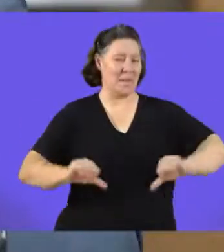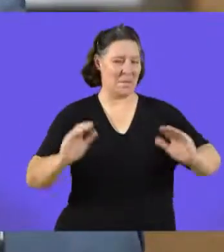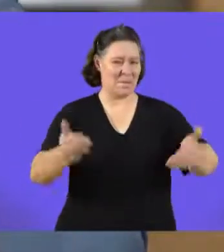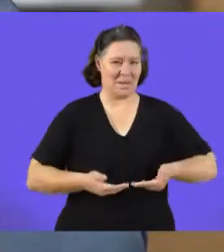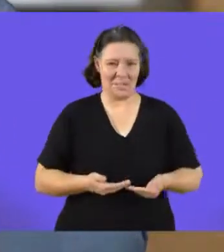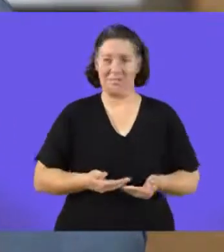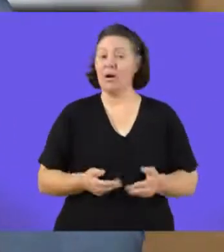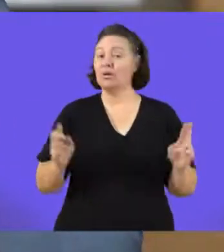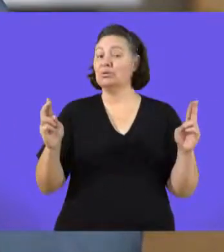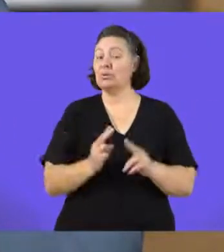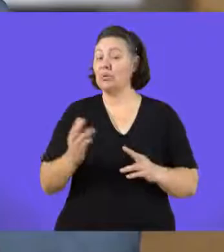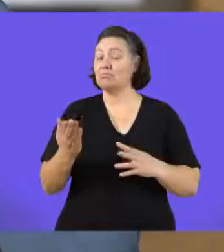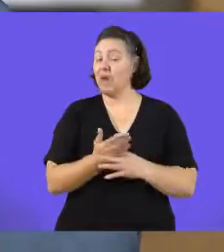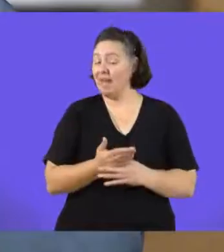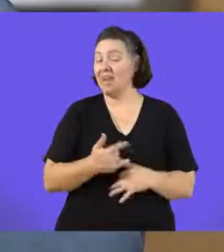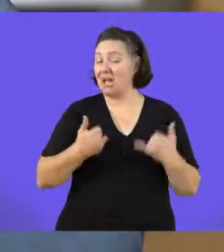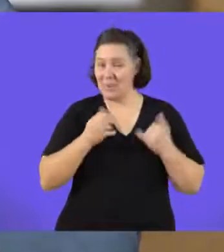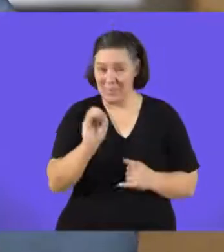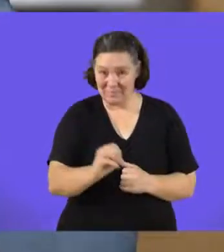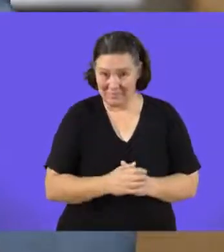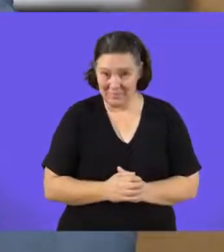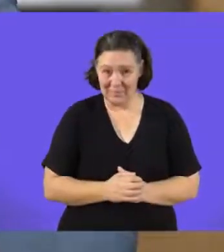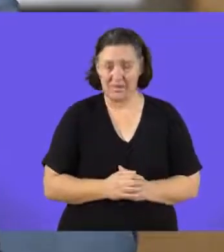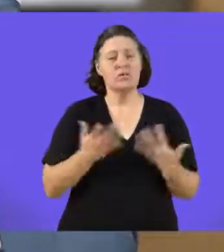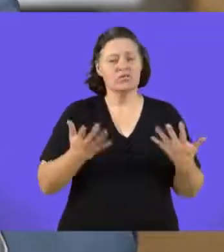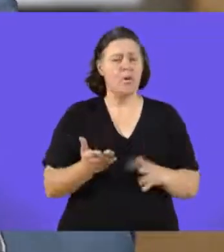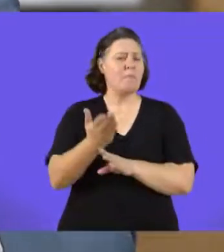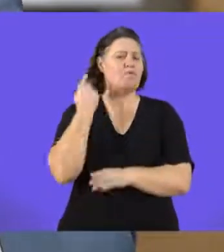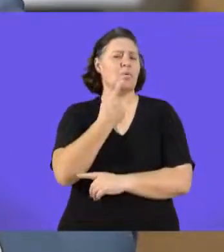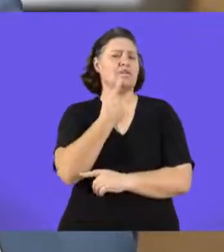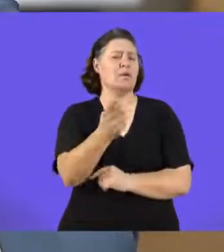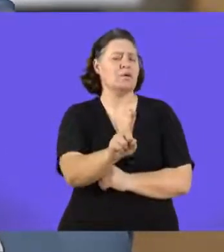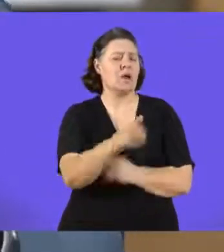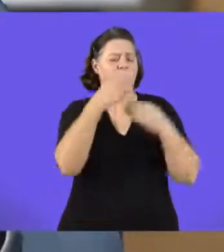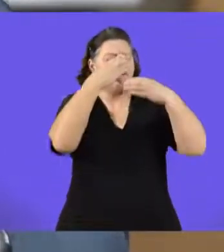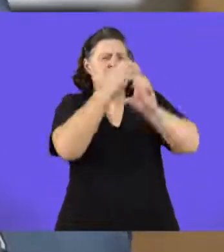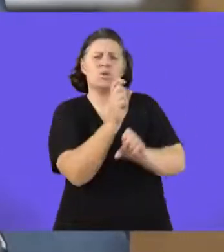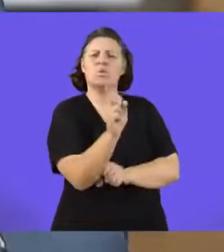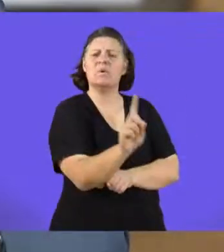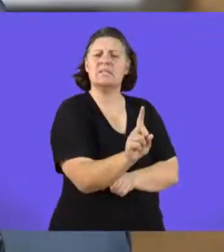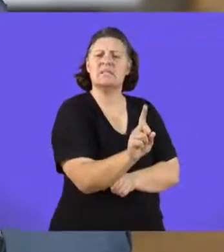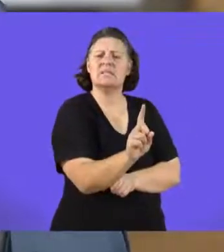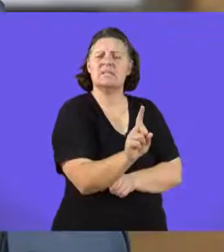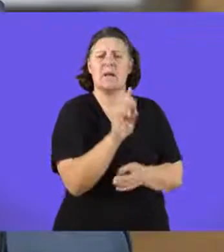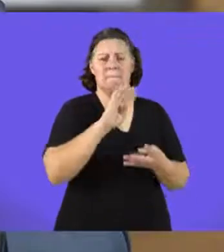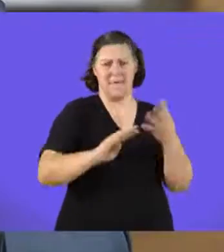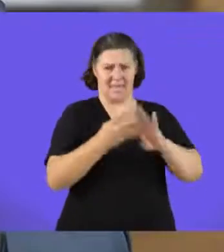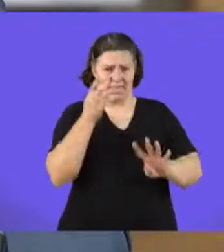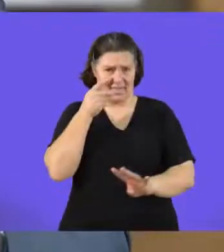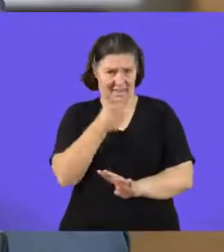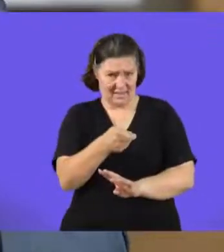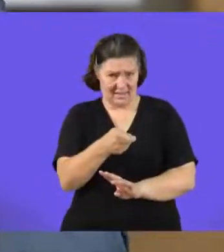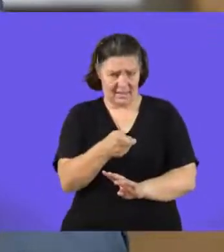All right, grade 12s, welcome back. I hope you enjoyed that short break. As I've mentioned earlier on, this time around we will focus more